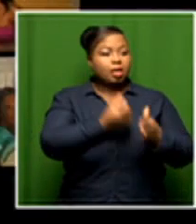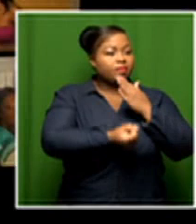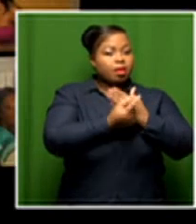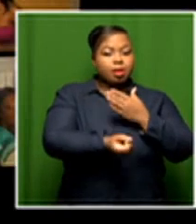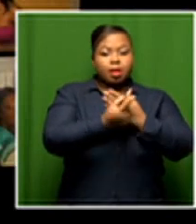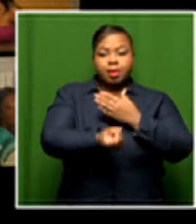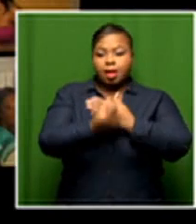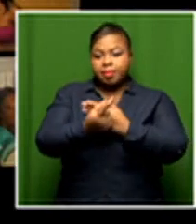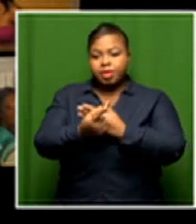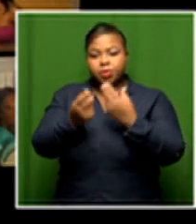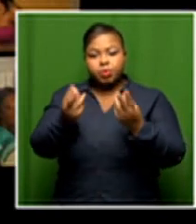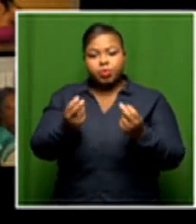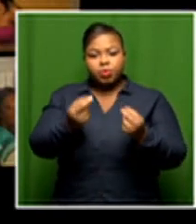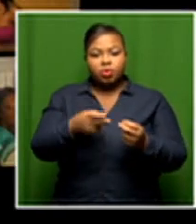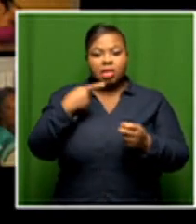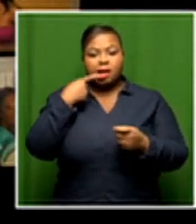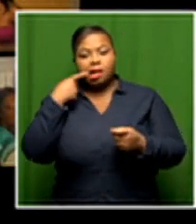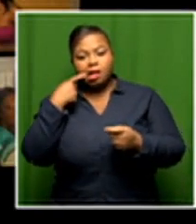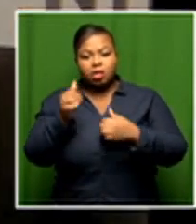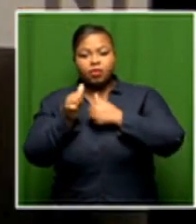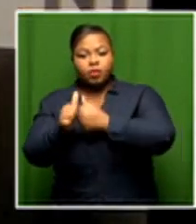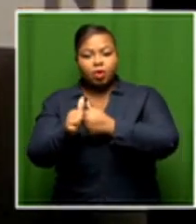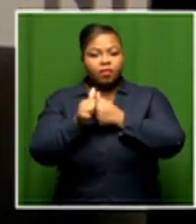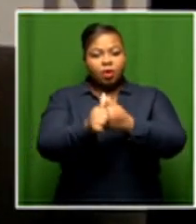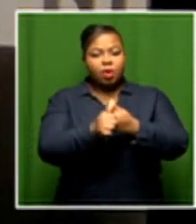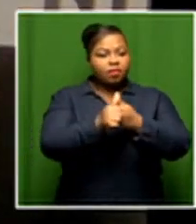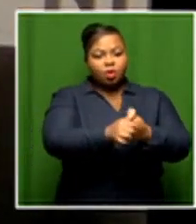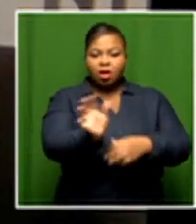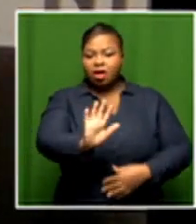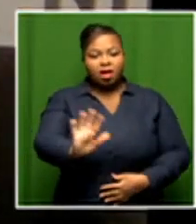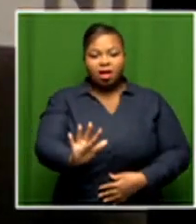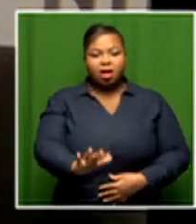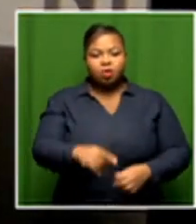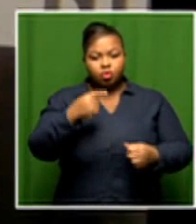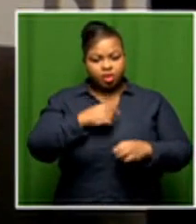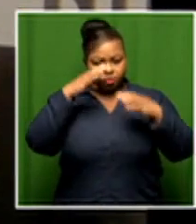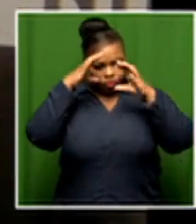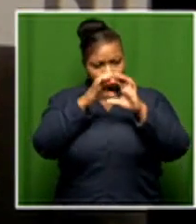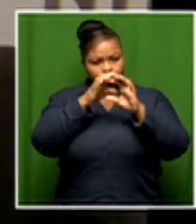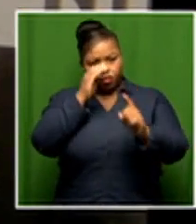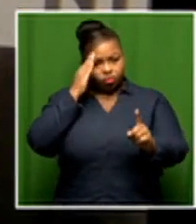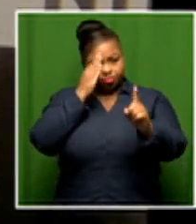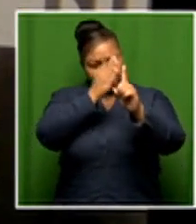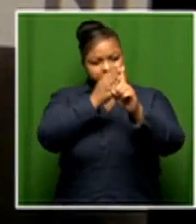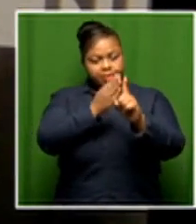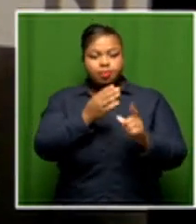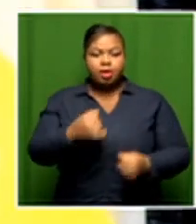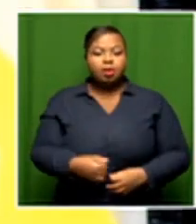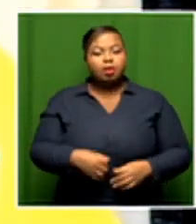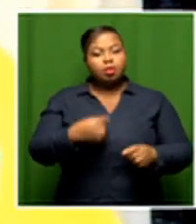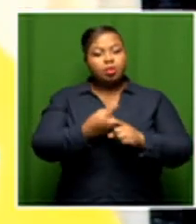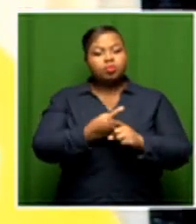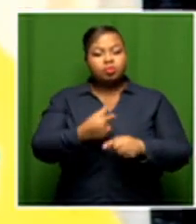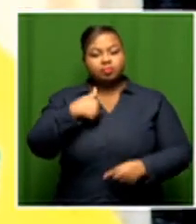like trends or whatever that disturb your path of thinking. So for me, really, it was just